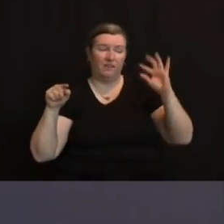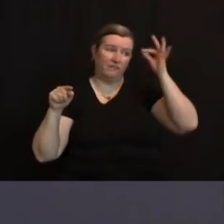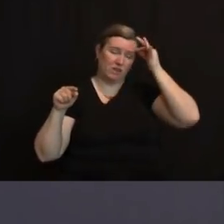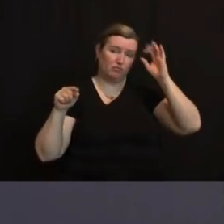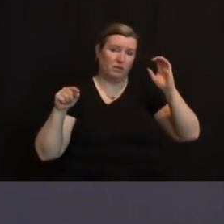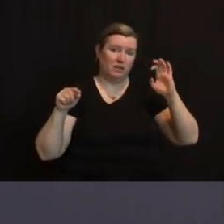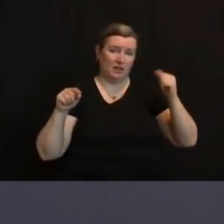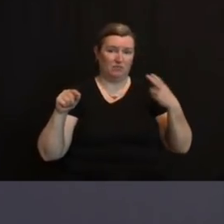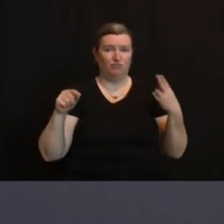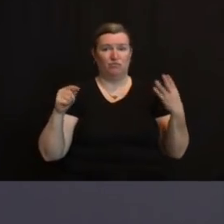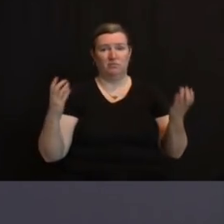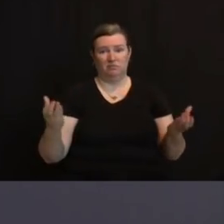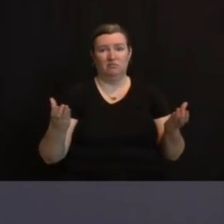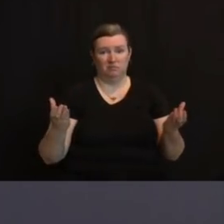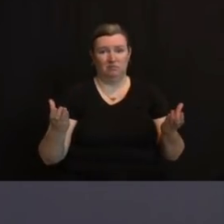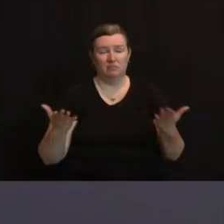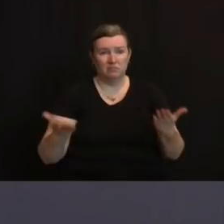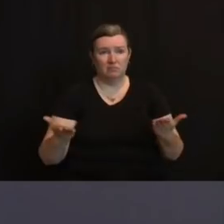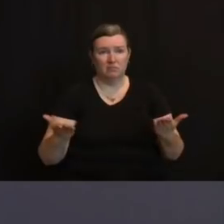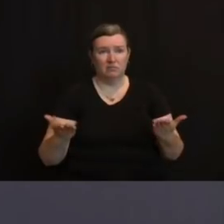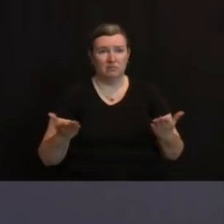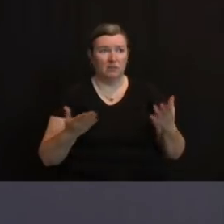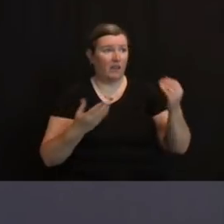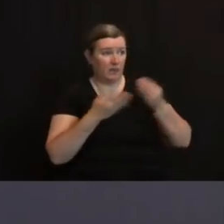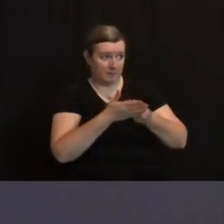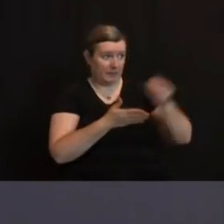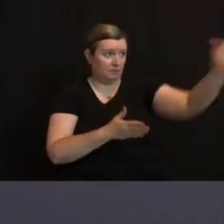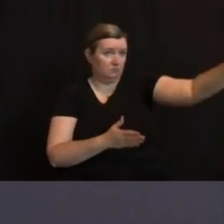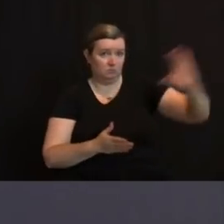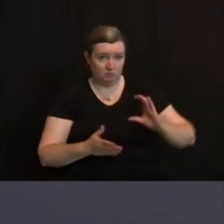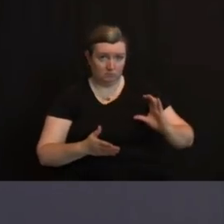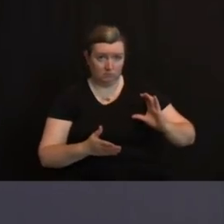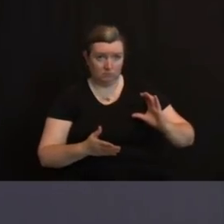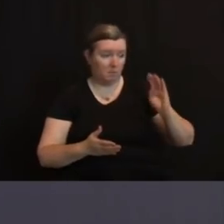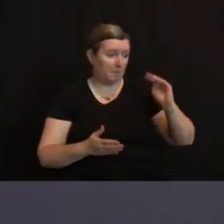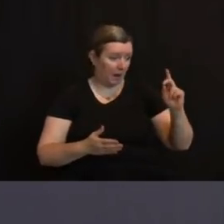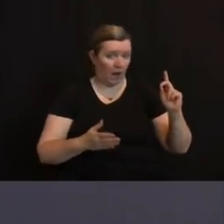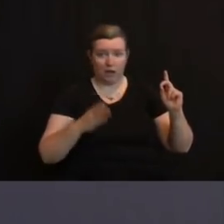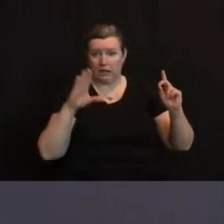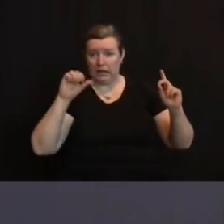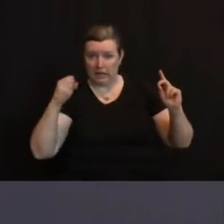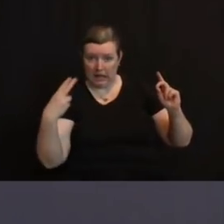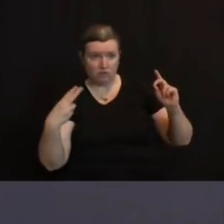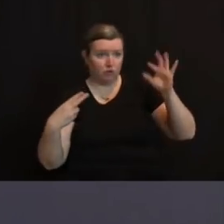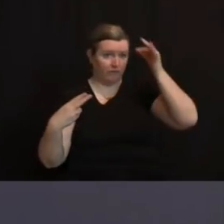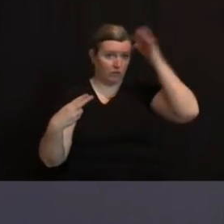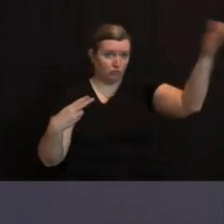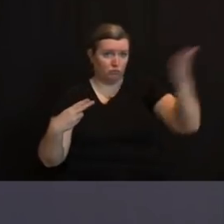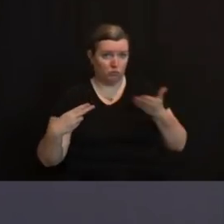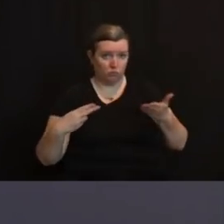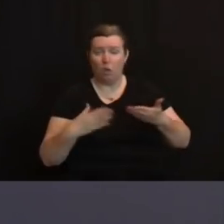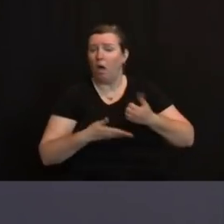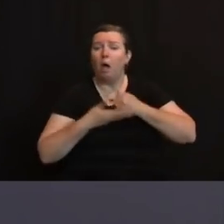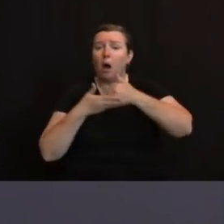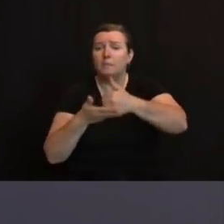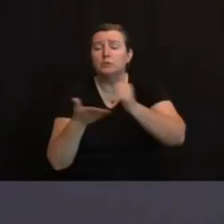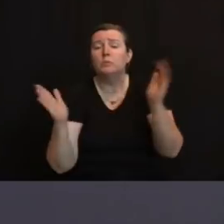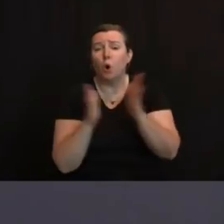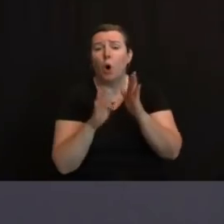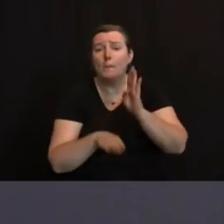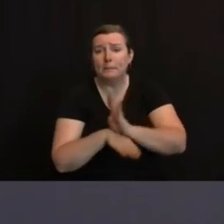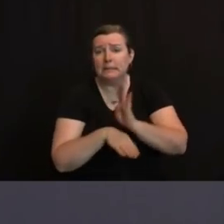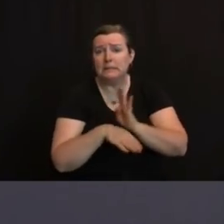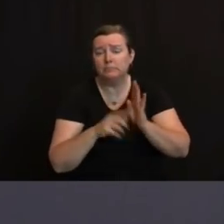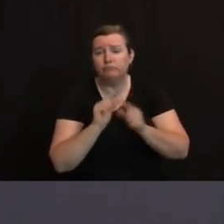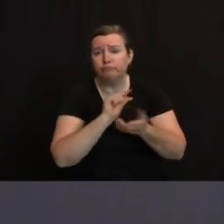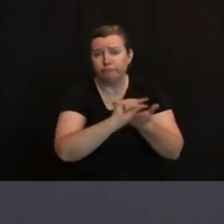two really good potential uses of that money if we get it, to help out small businesses in a much more fulsome way, particularly the ones